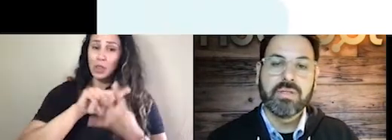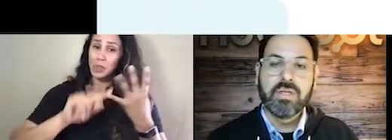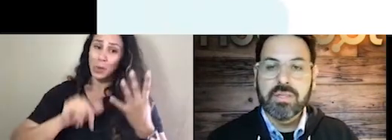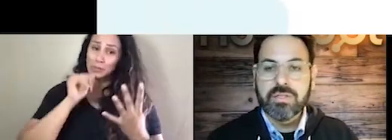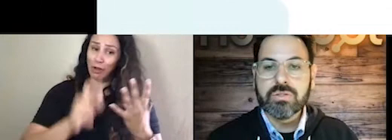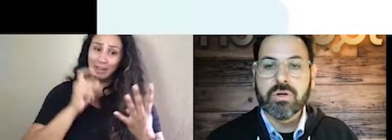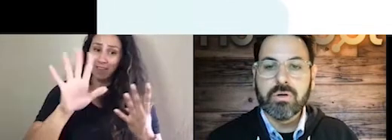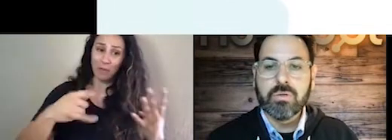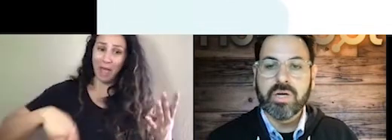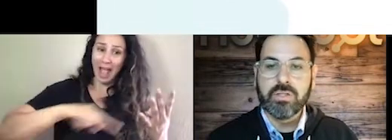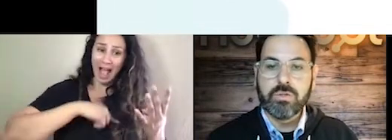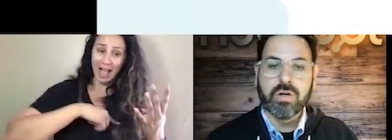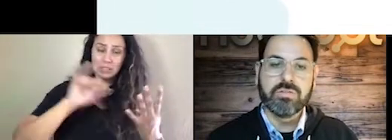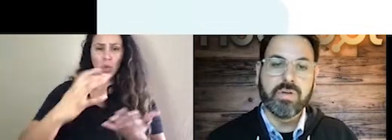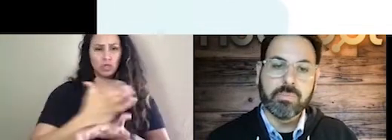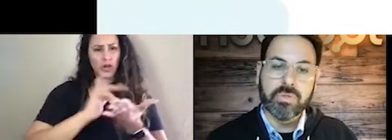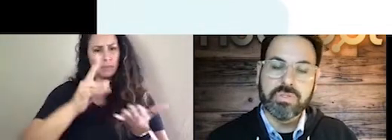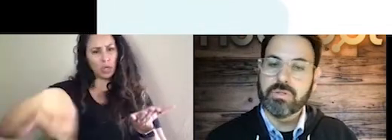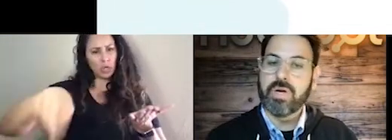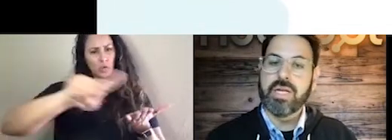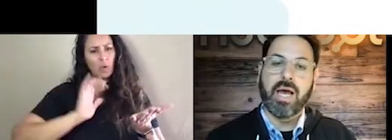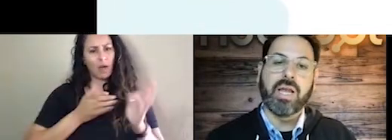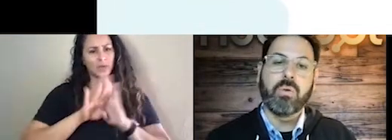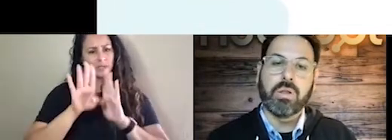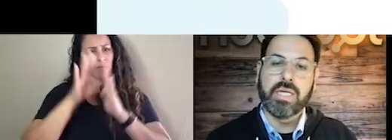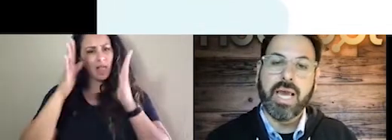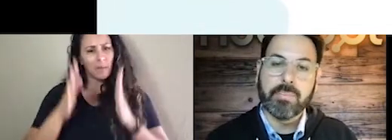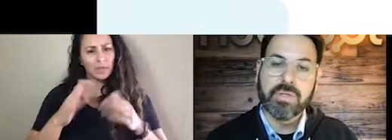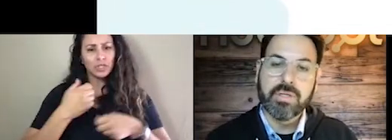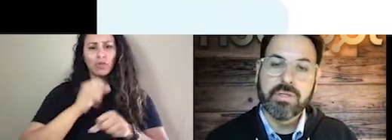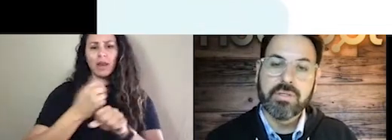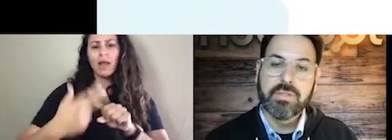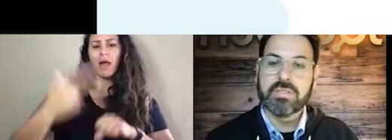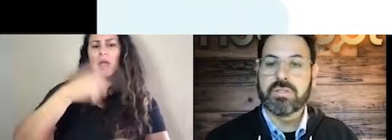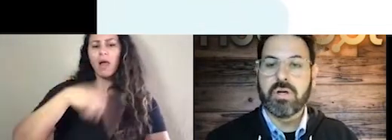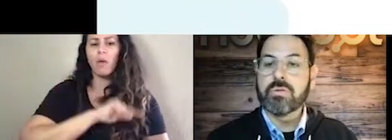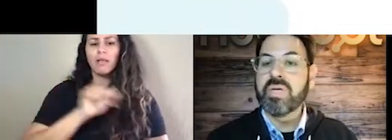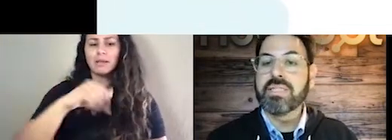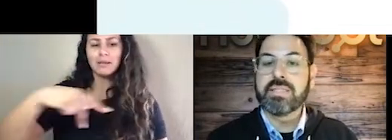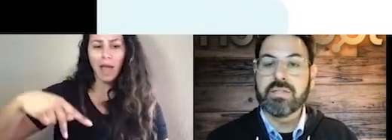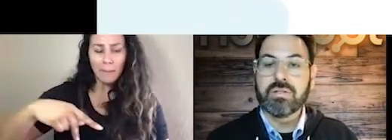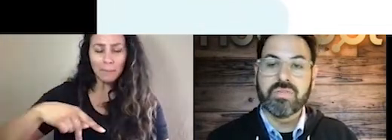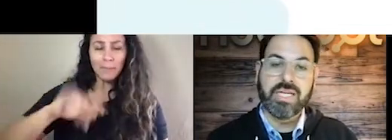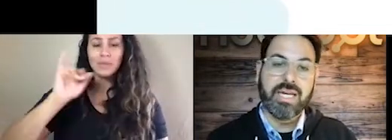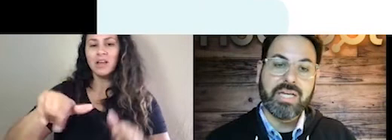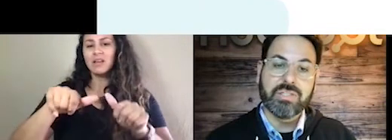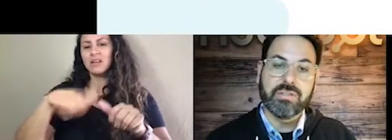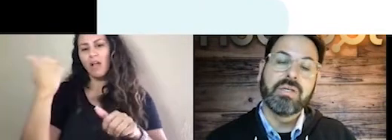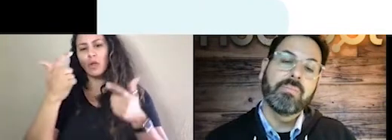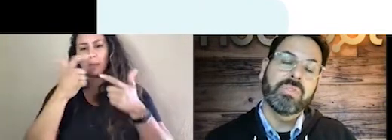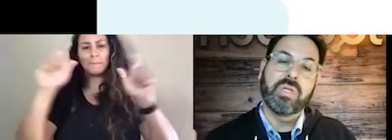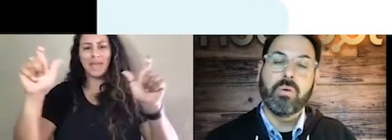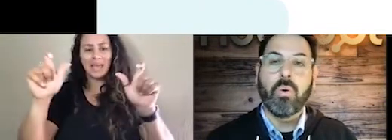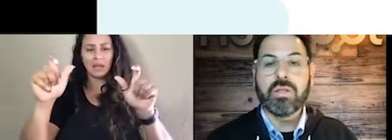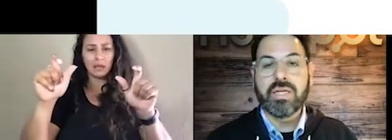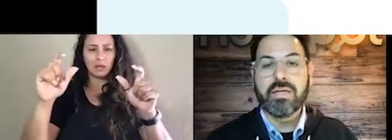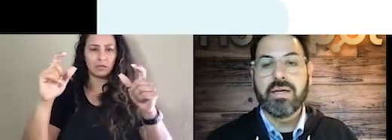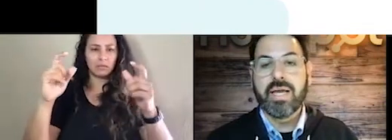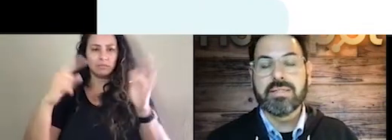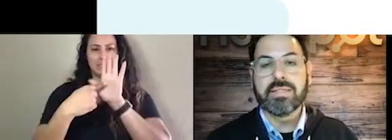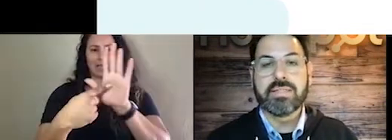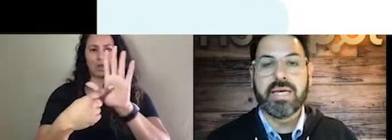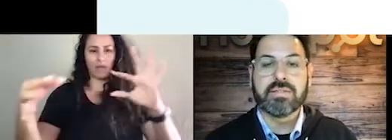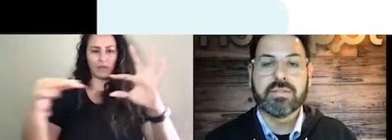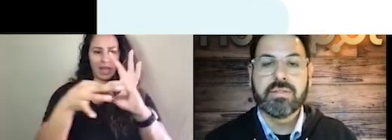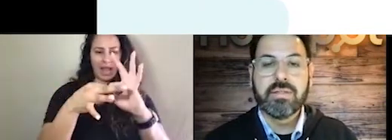us. These are earned by you, our developers, in creating a high-quality app. This is another big signal of the connection between quality